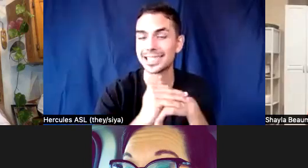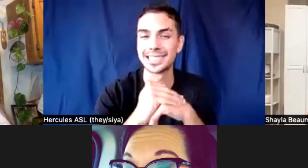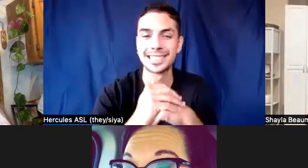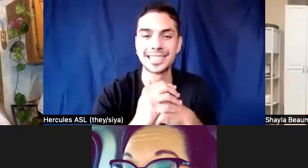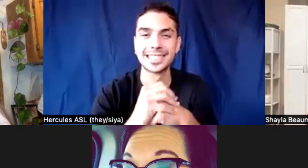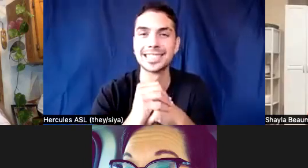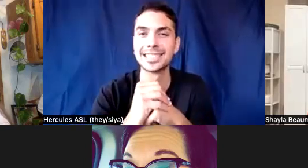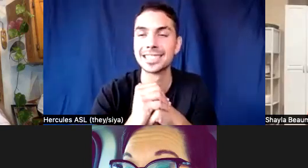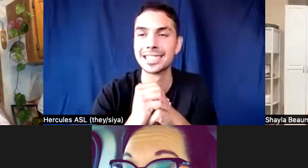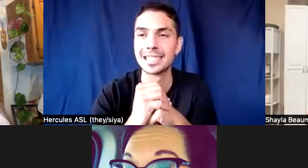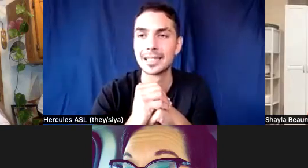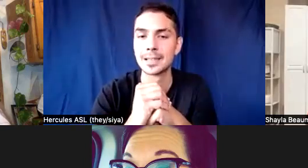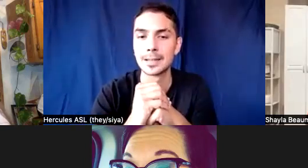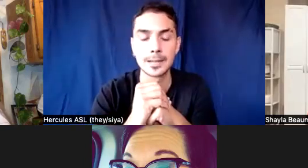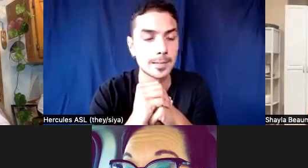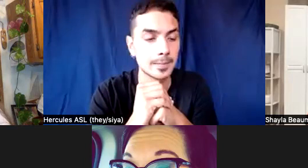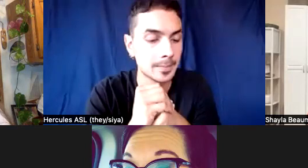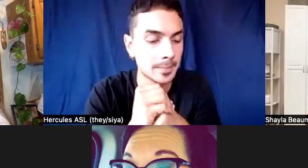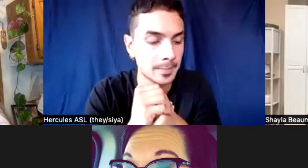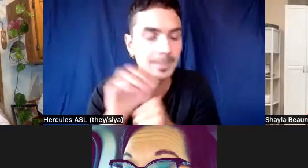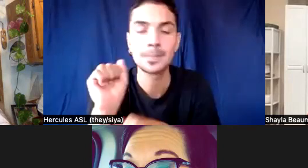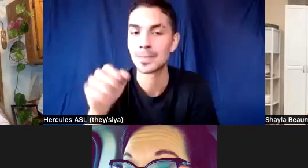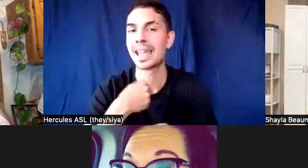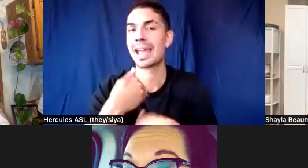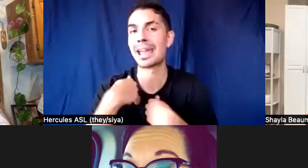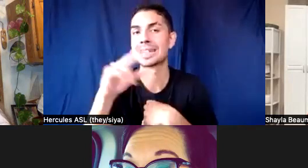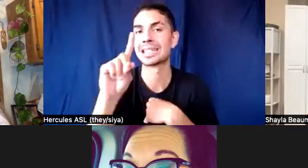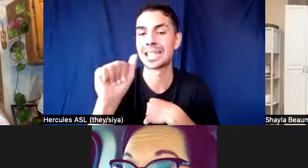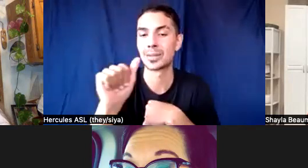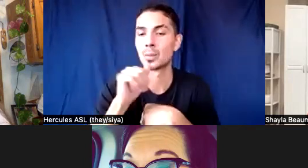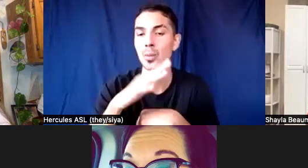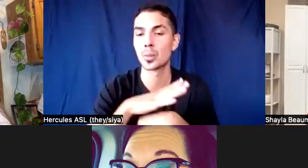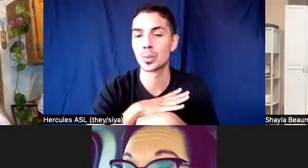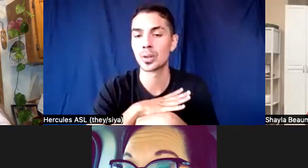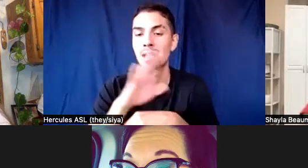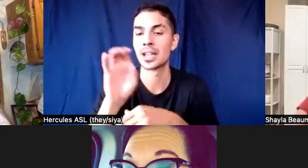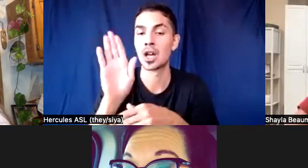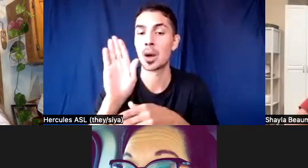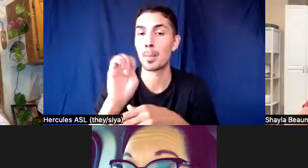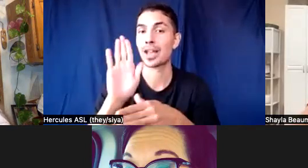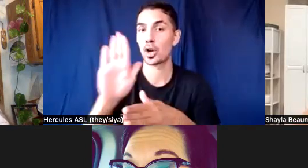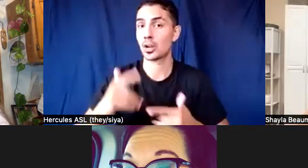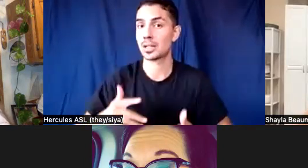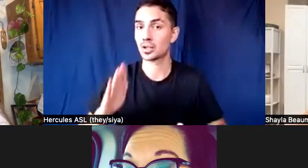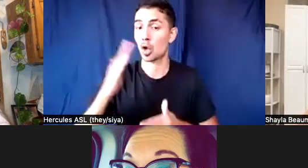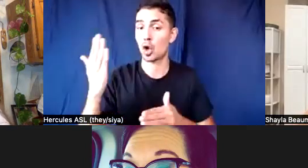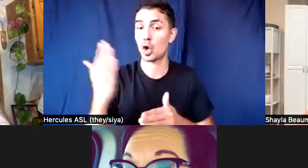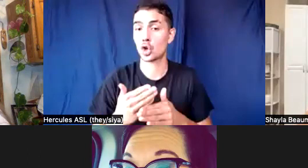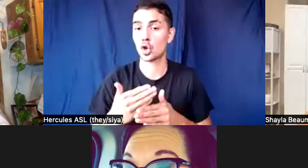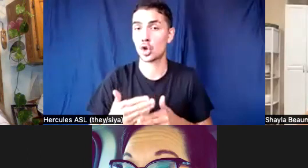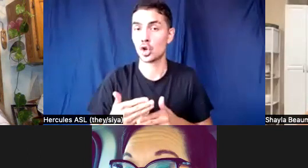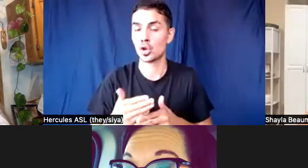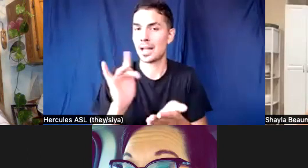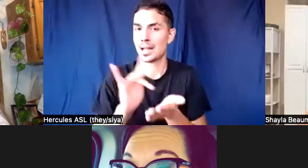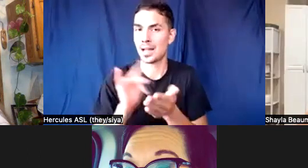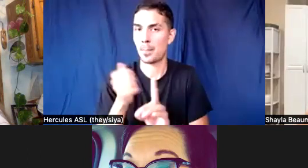Yeah, I had a disabled woman that was getting abused by her live-in daughter. And I had called the cops, and